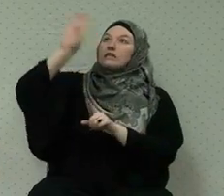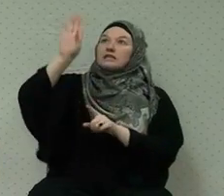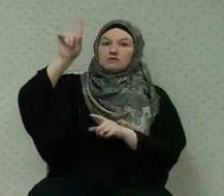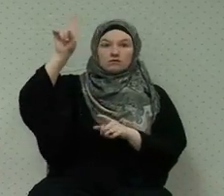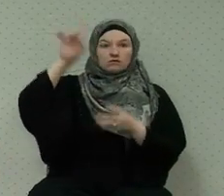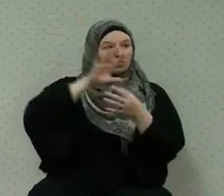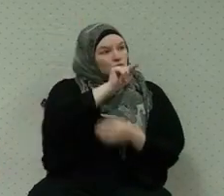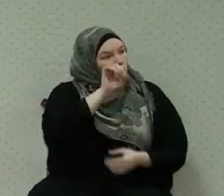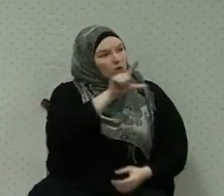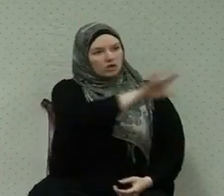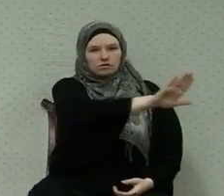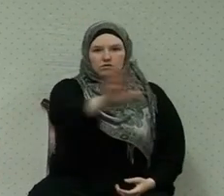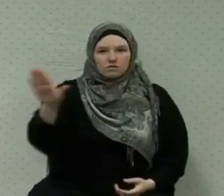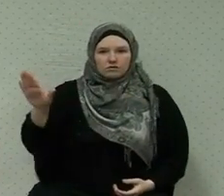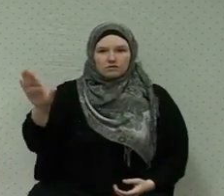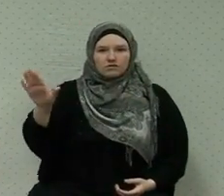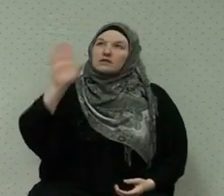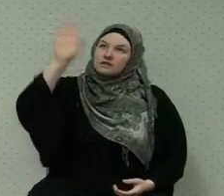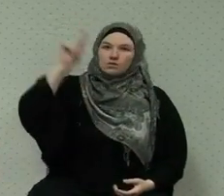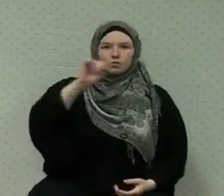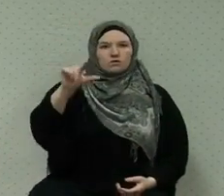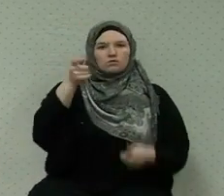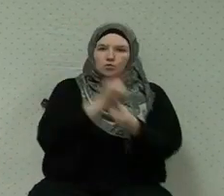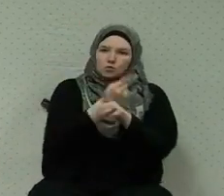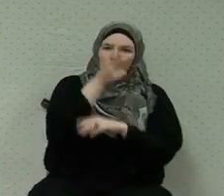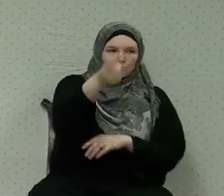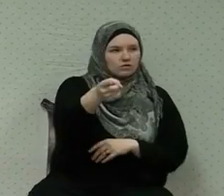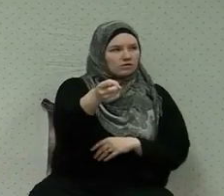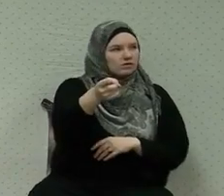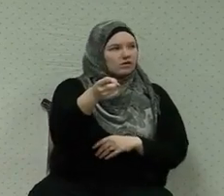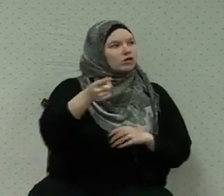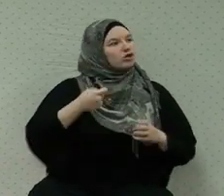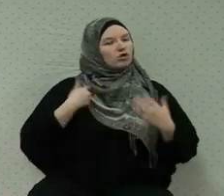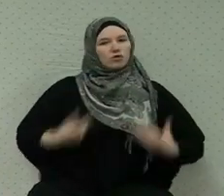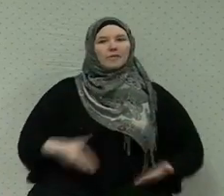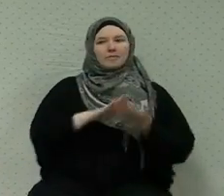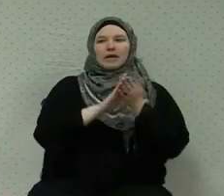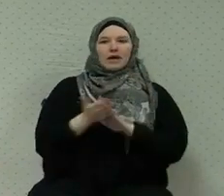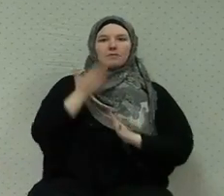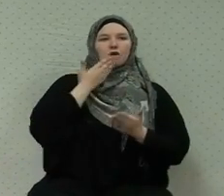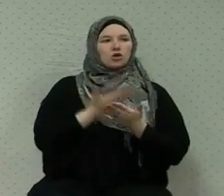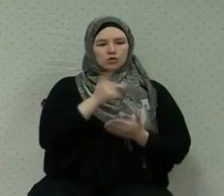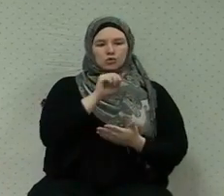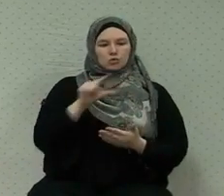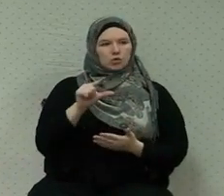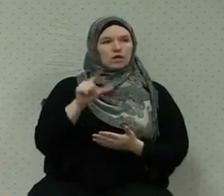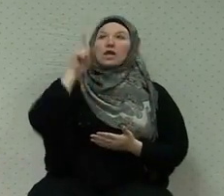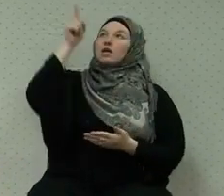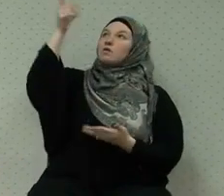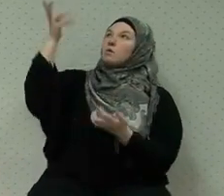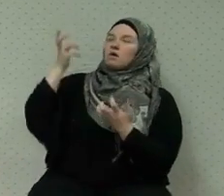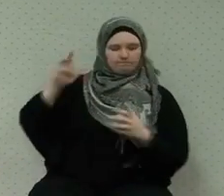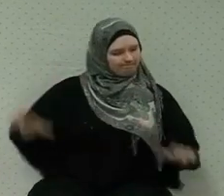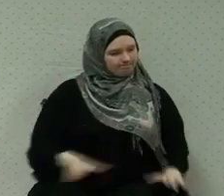own. Set yourself as a handy tool in the divine hands of